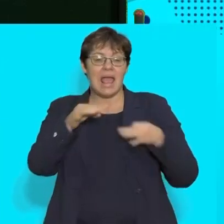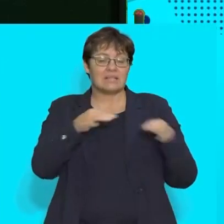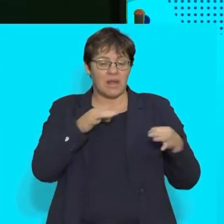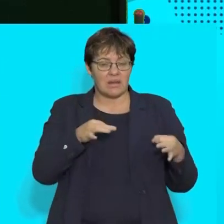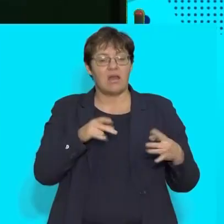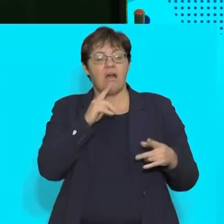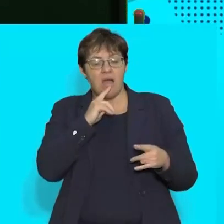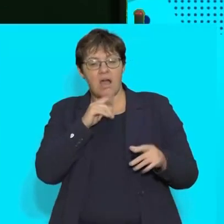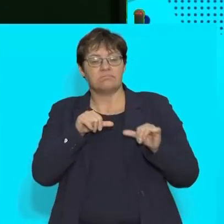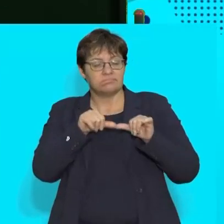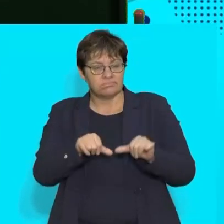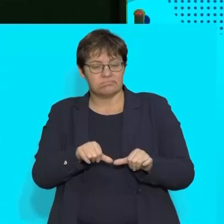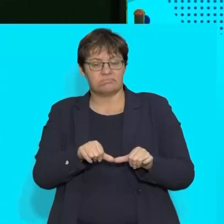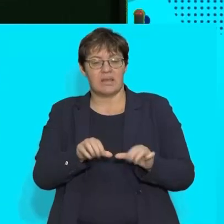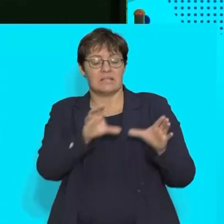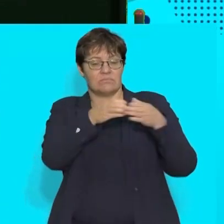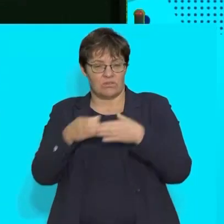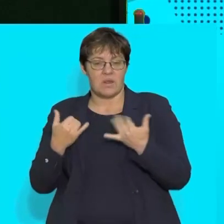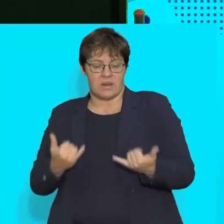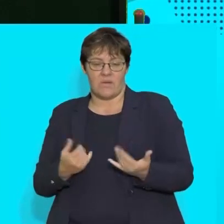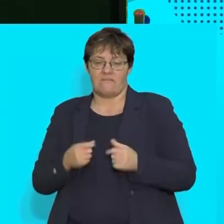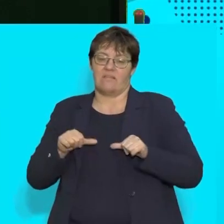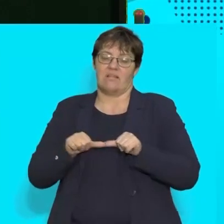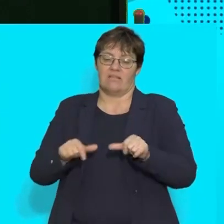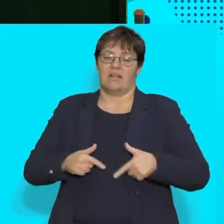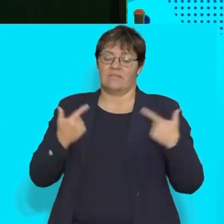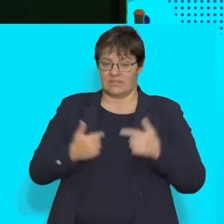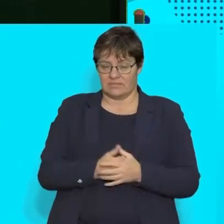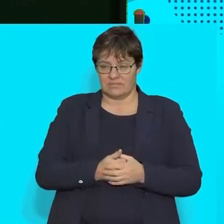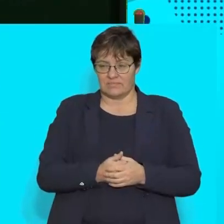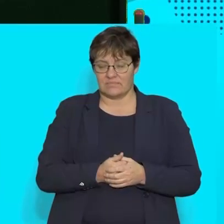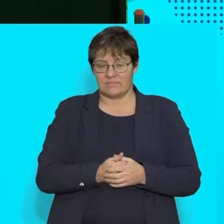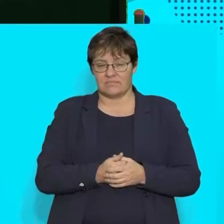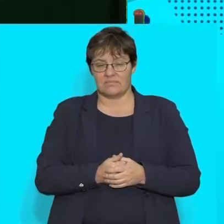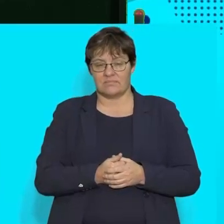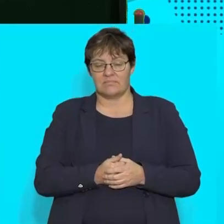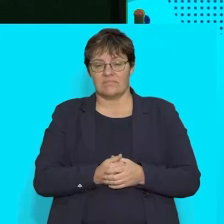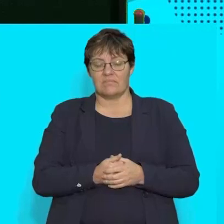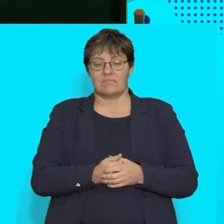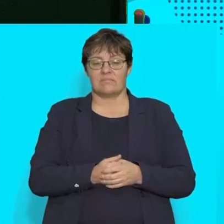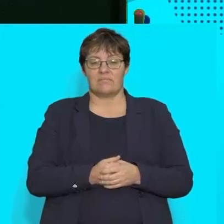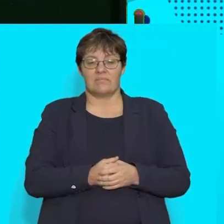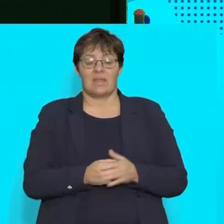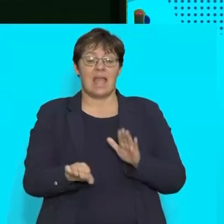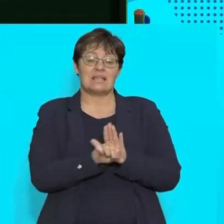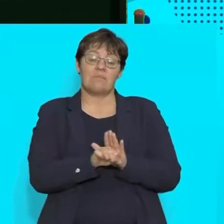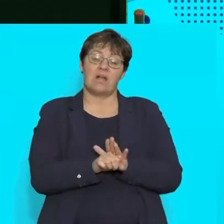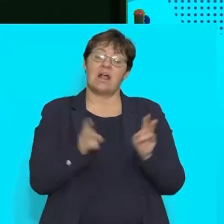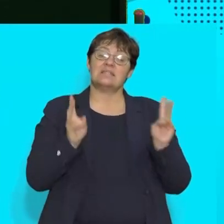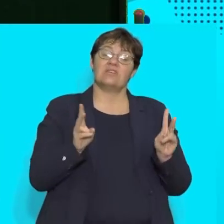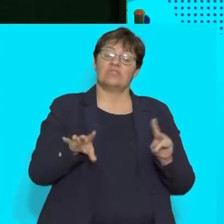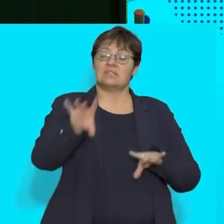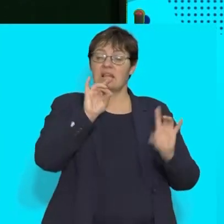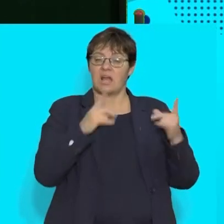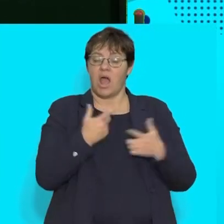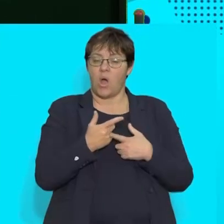the existence of species that currently have survived. We can also use the example of natural selection to